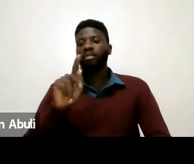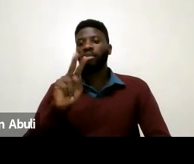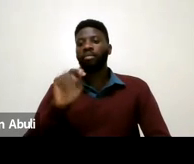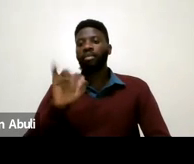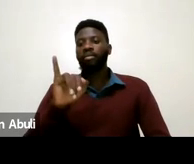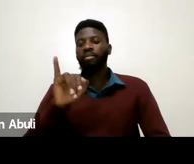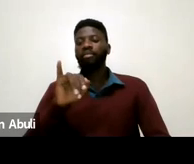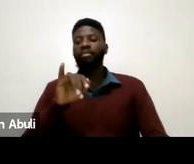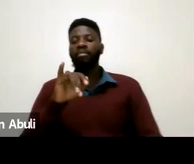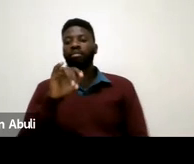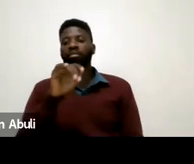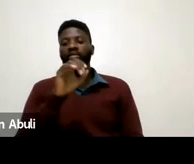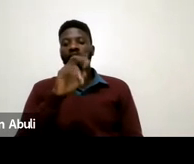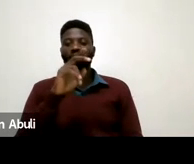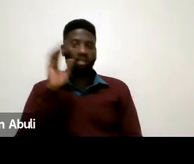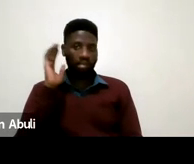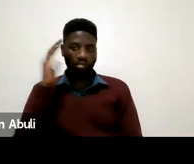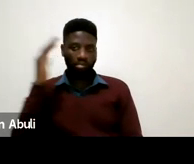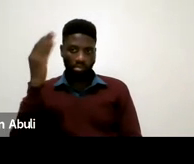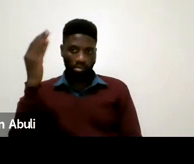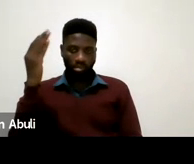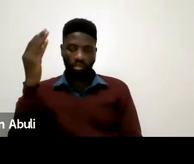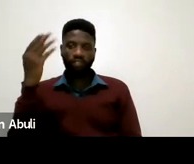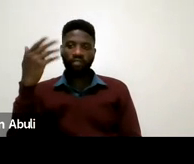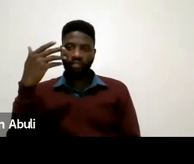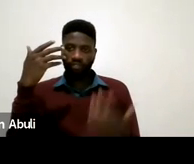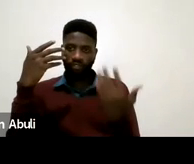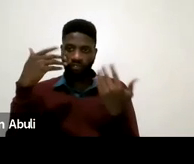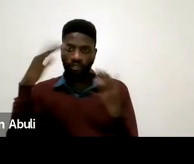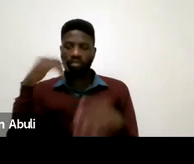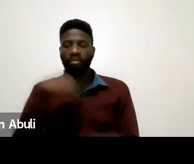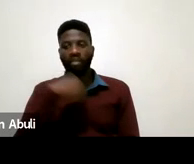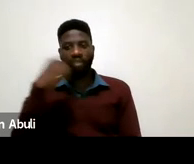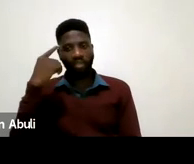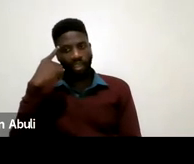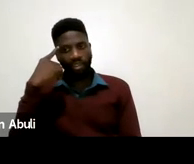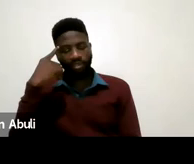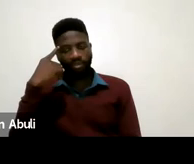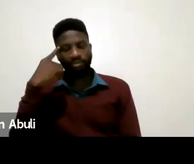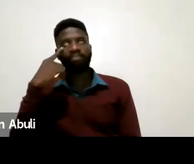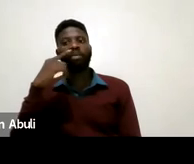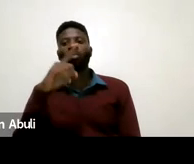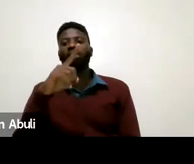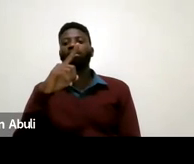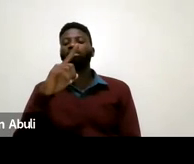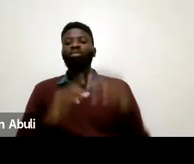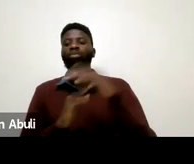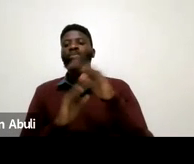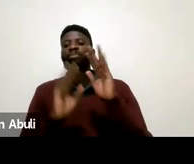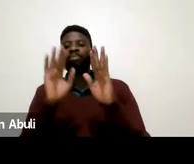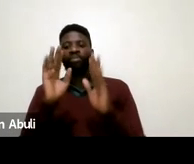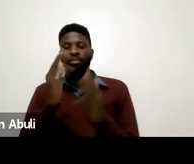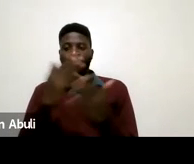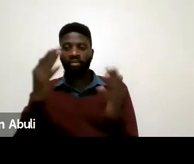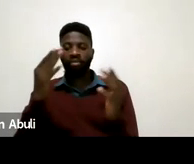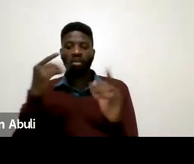Yeah, I've heard your talk, and I think also one of the most important things with goal setting is